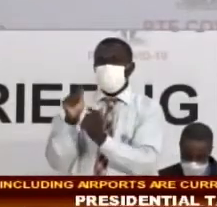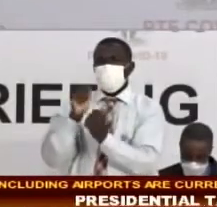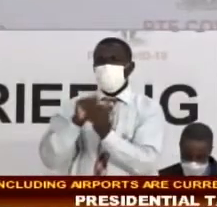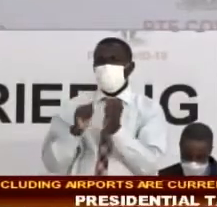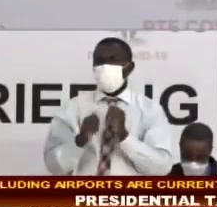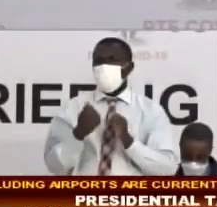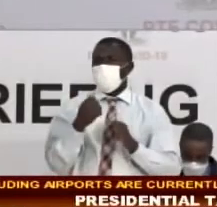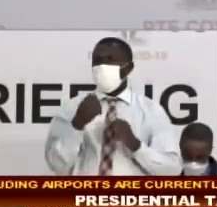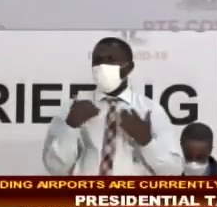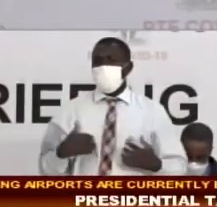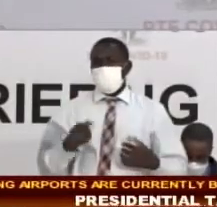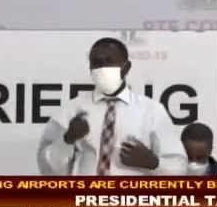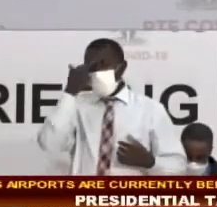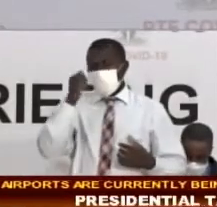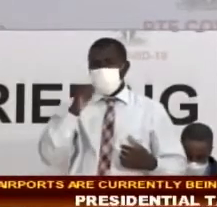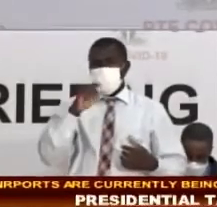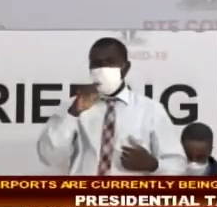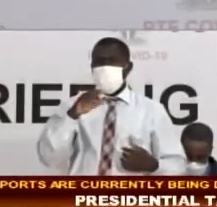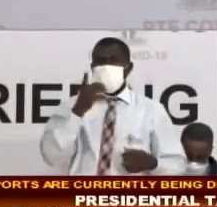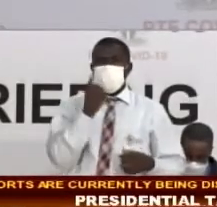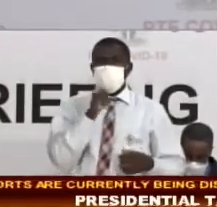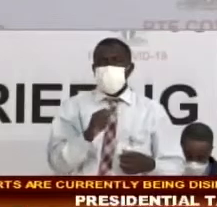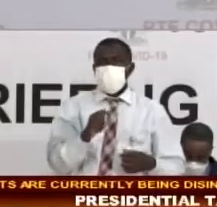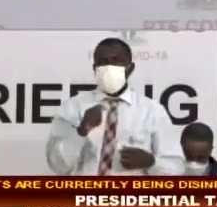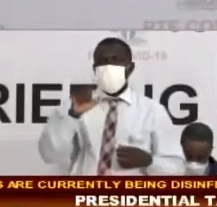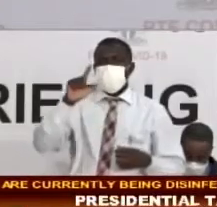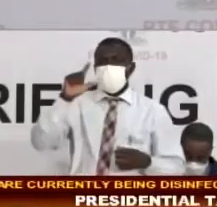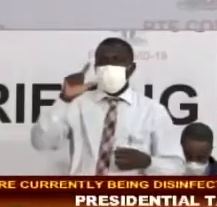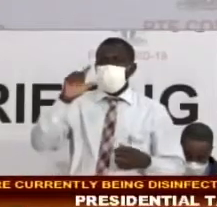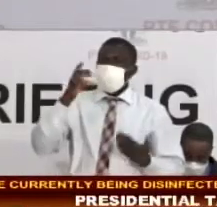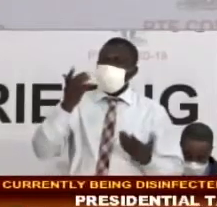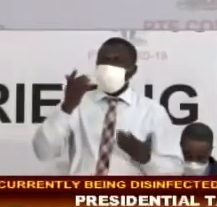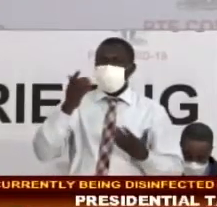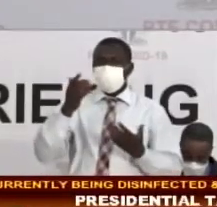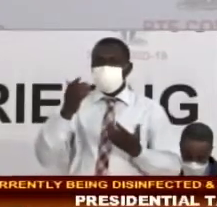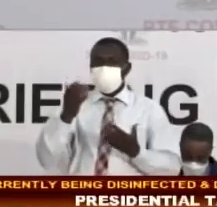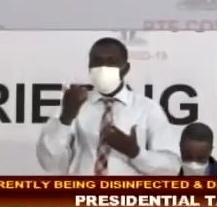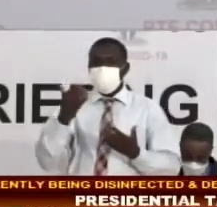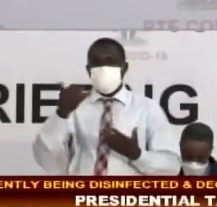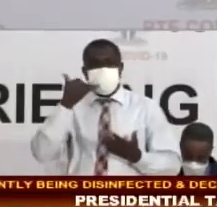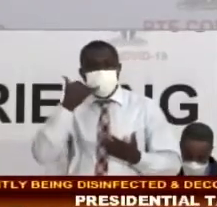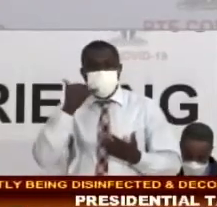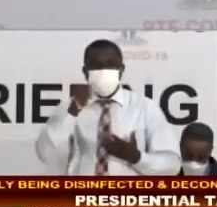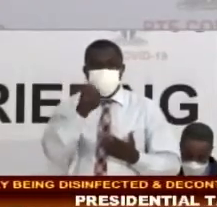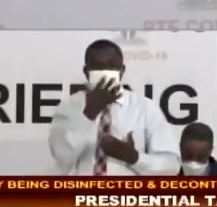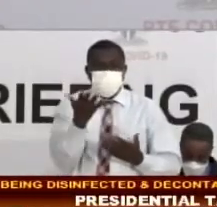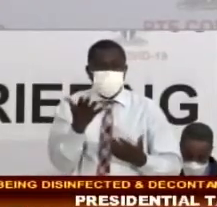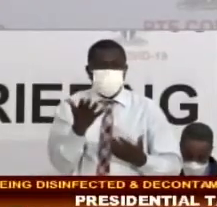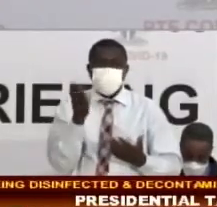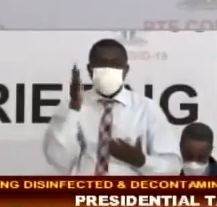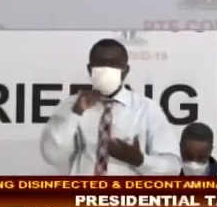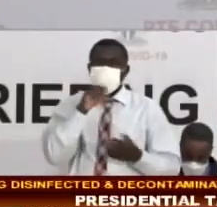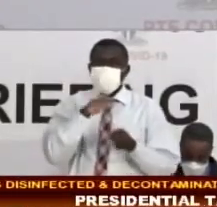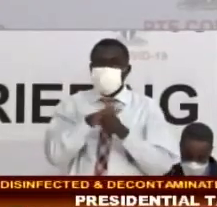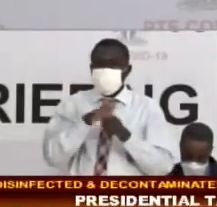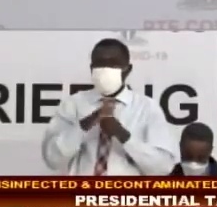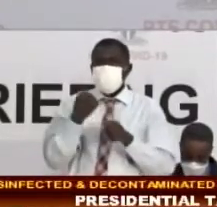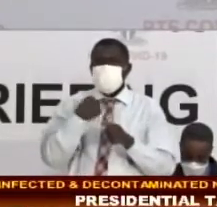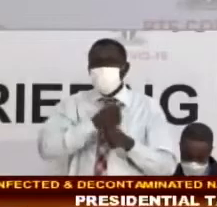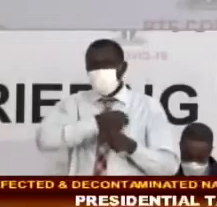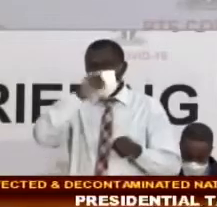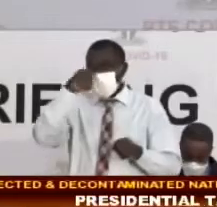devices alone don't teach, and devices alone don't get you to learn. So we need cooperation of parents. I understand parents are